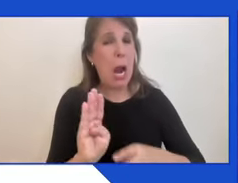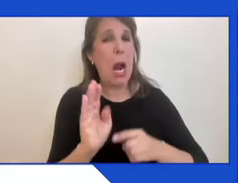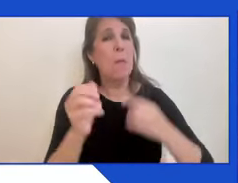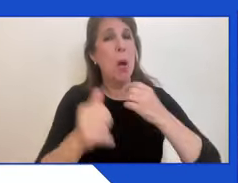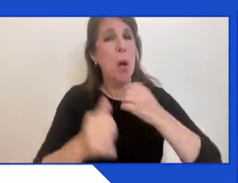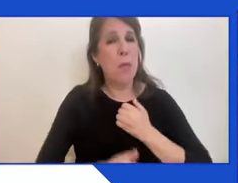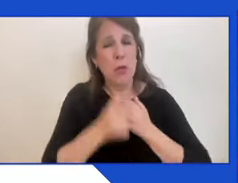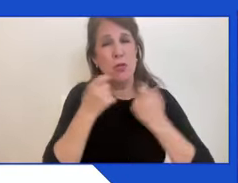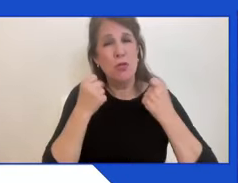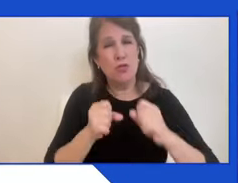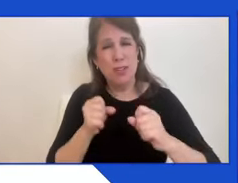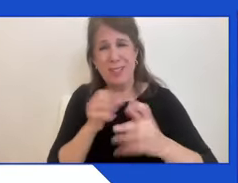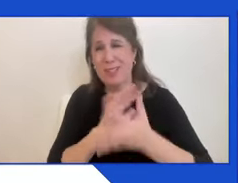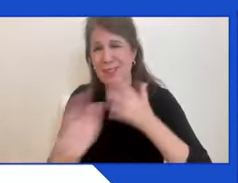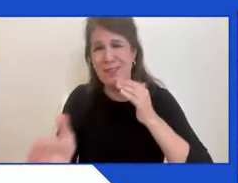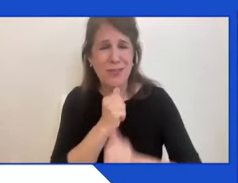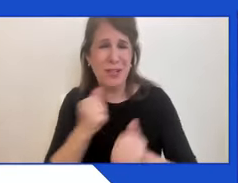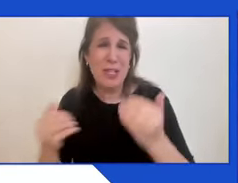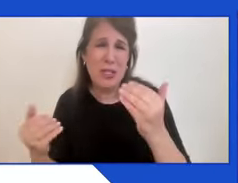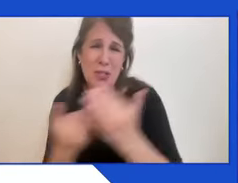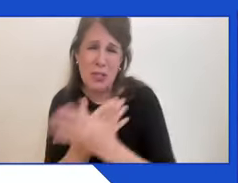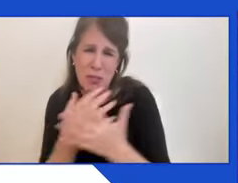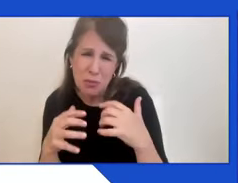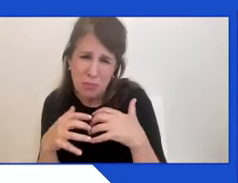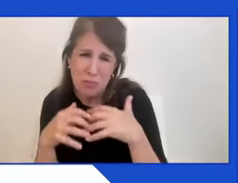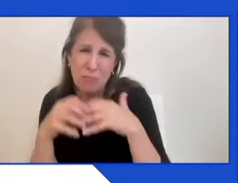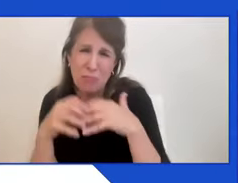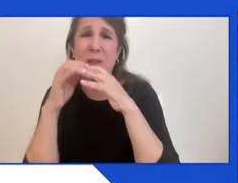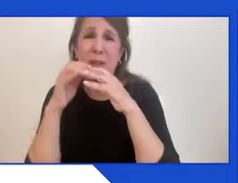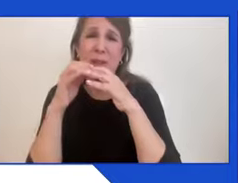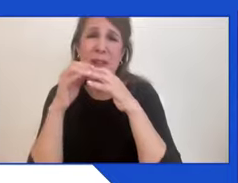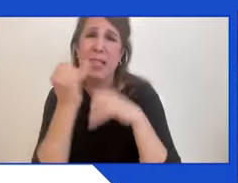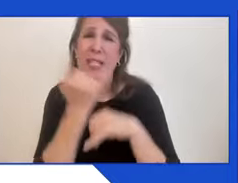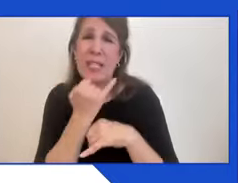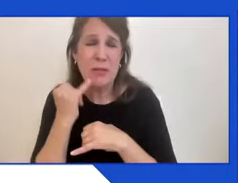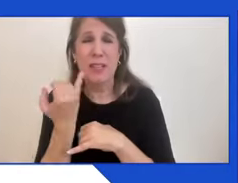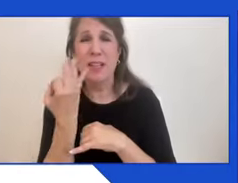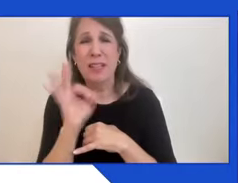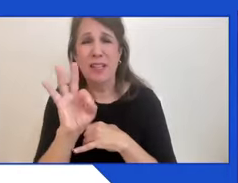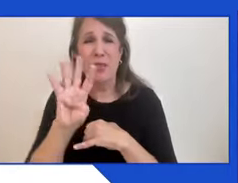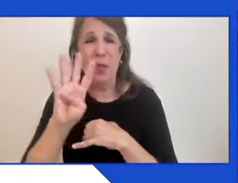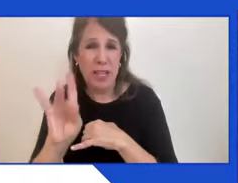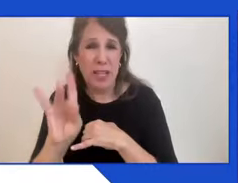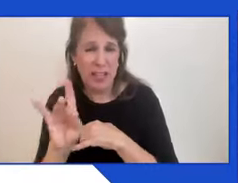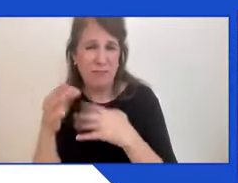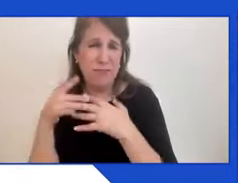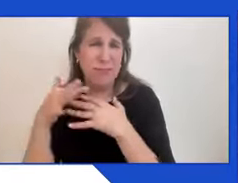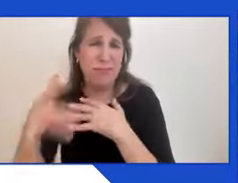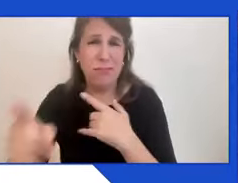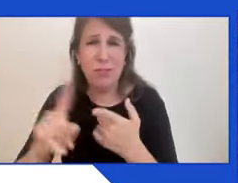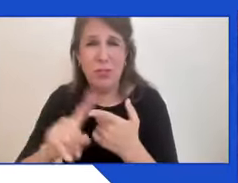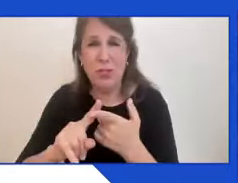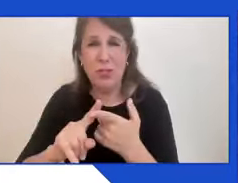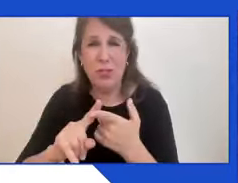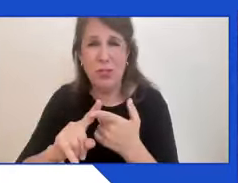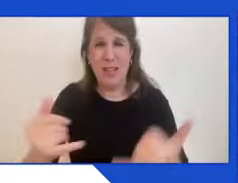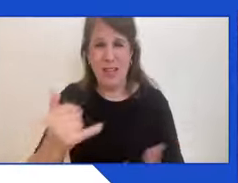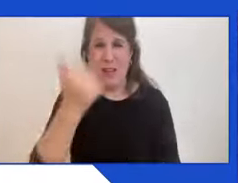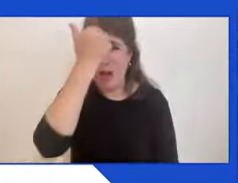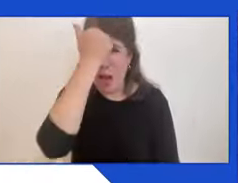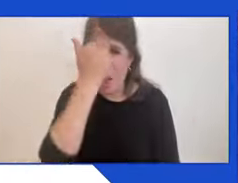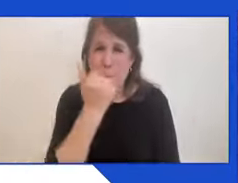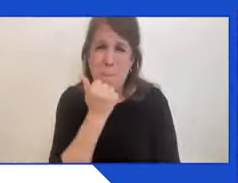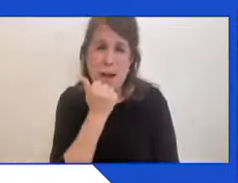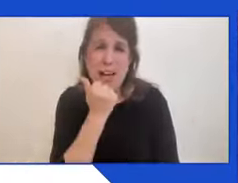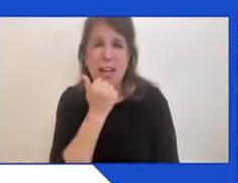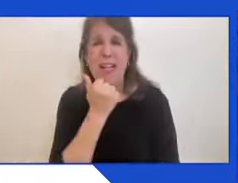the newly reborn state in 1948, to Hamas and Hezbollah, Iran's proxy